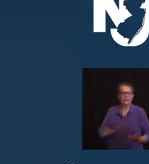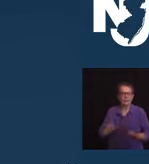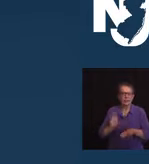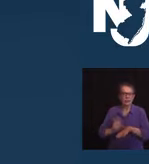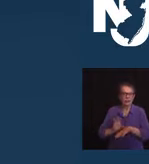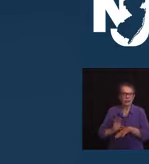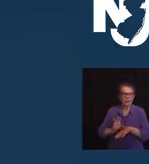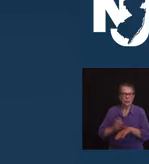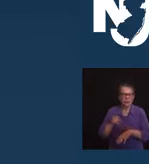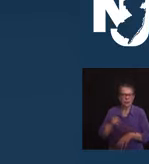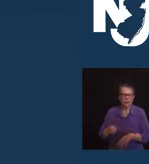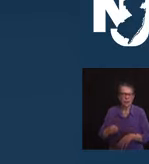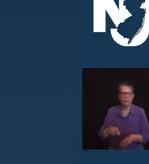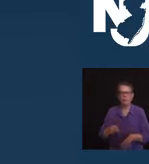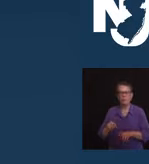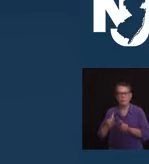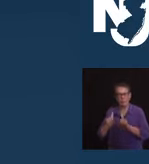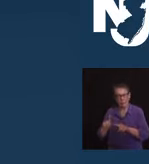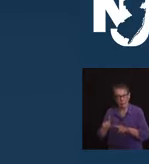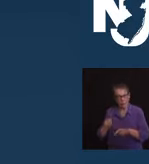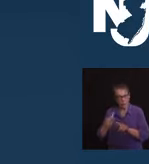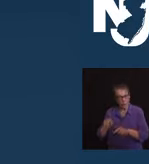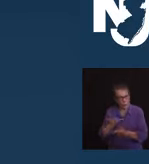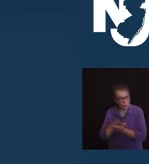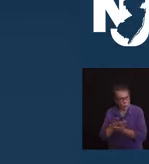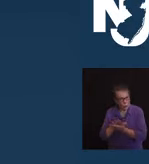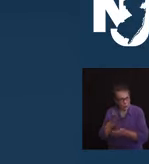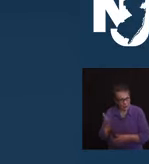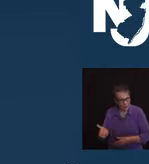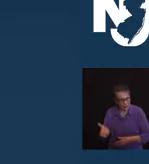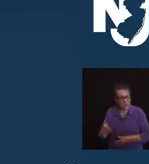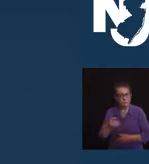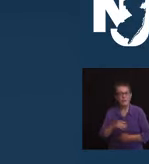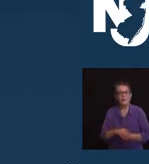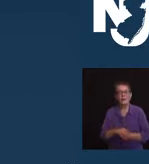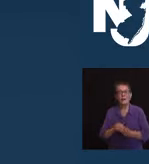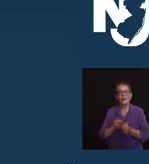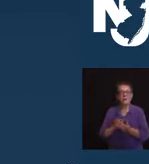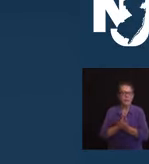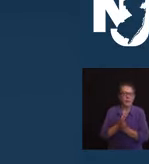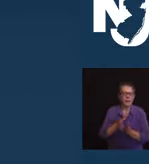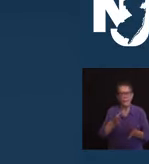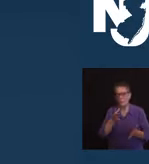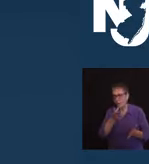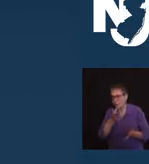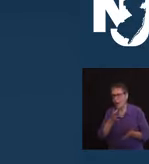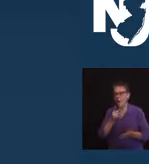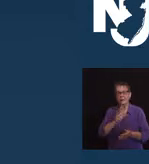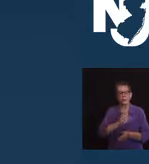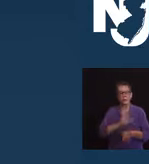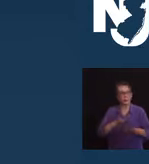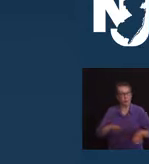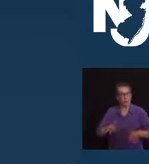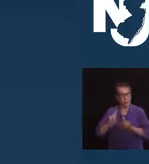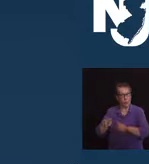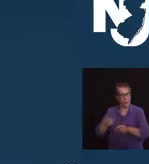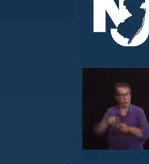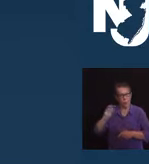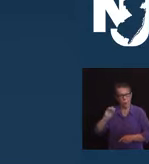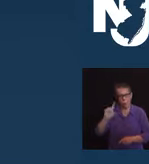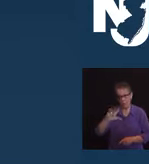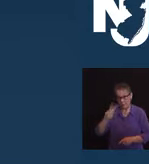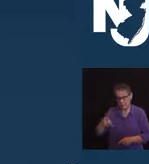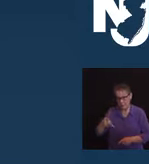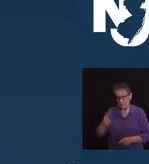were young, and as an employee and volunteer. She also chaired the church's county fair for the past 3+